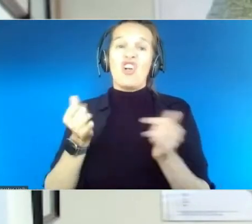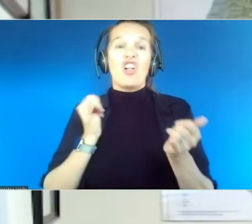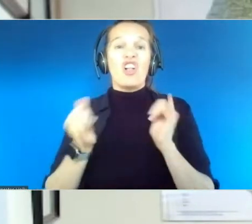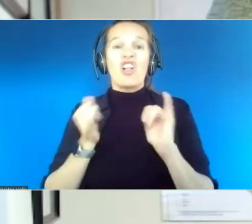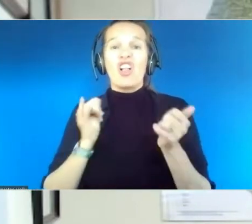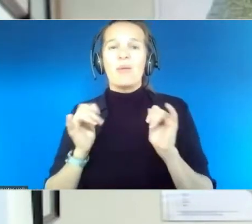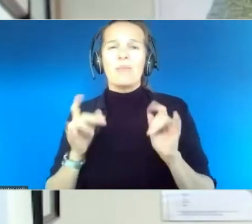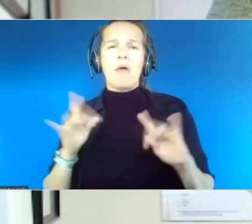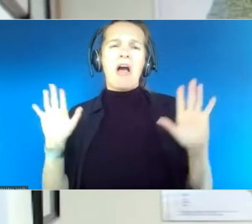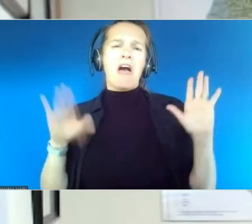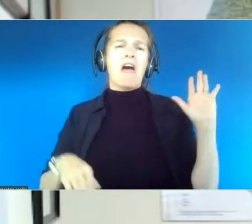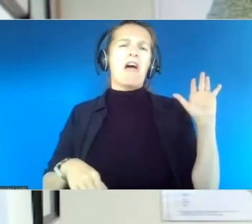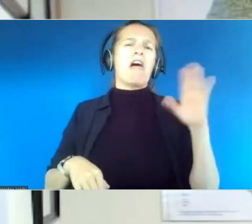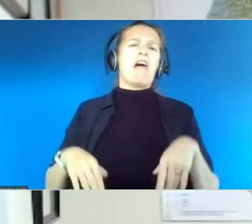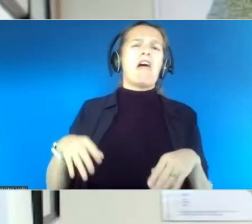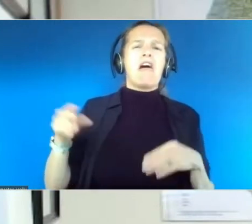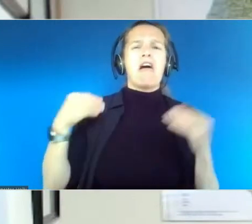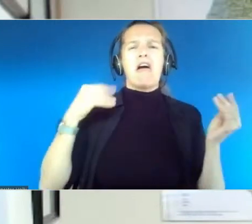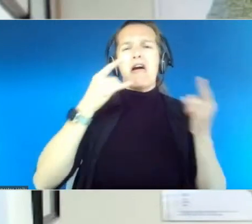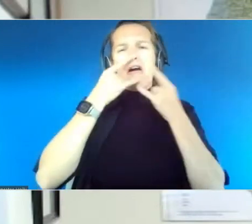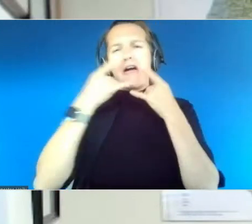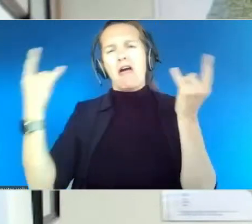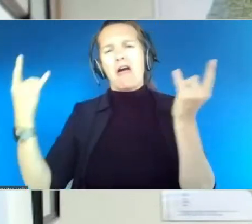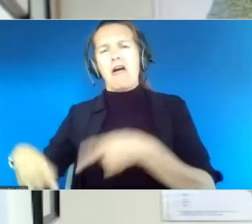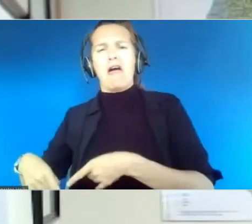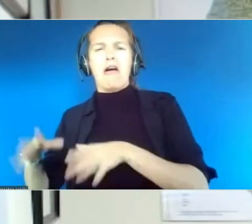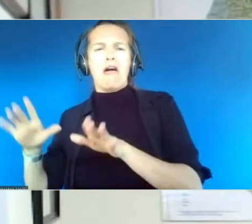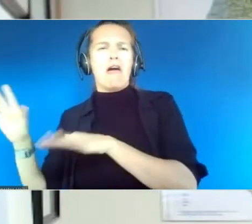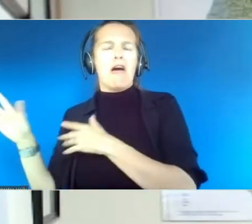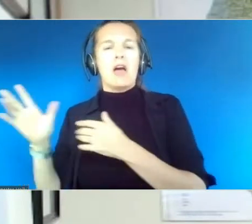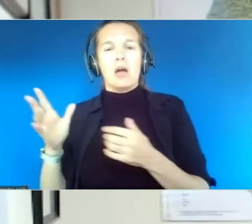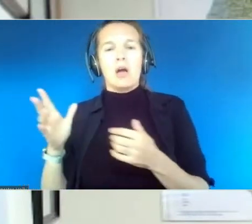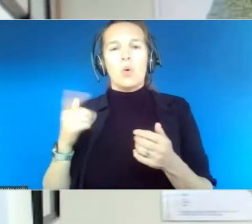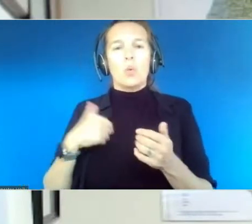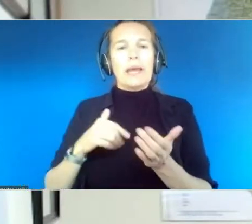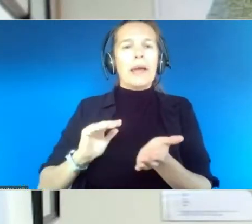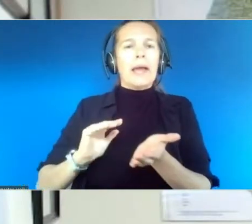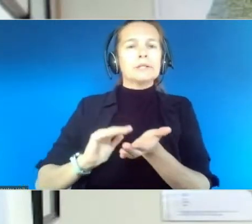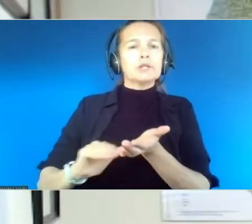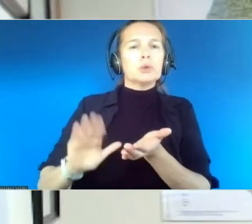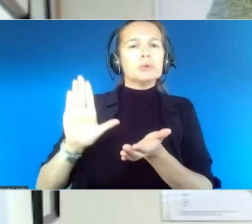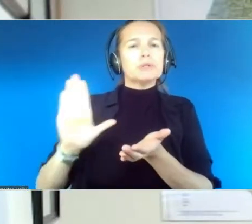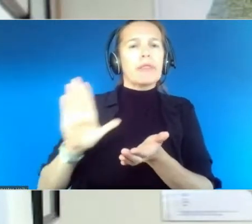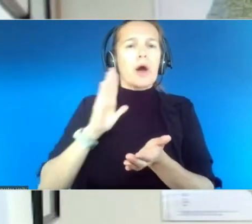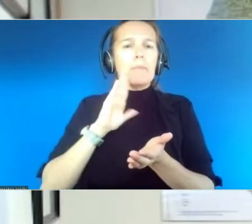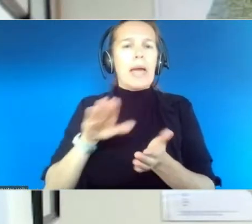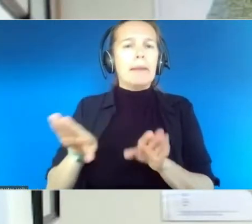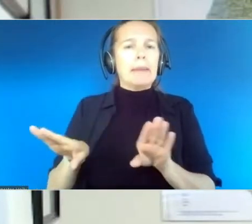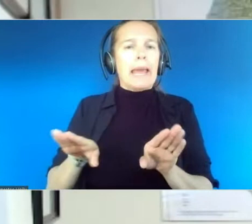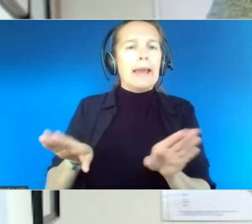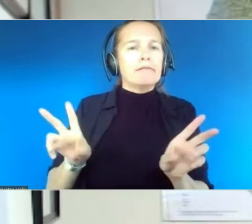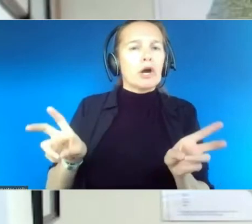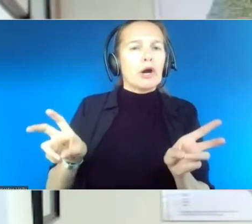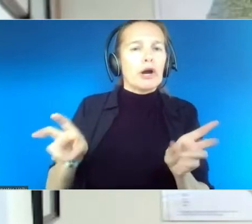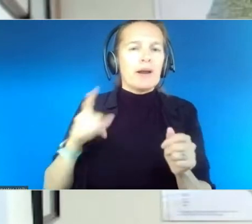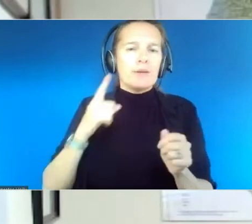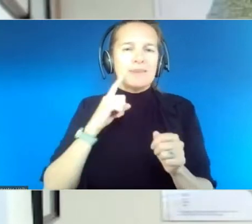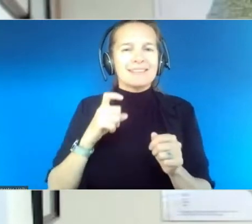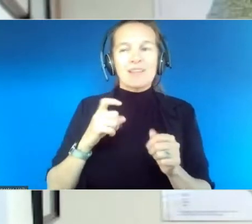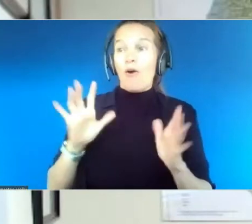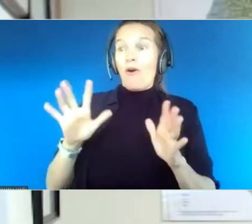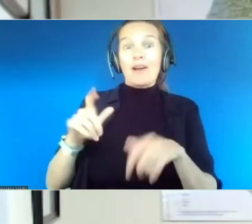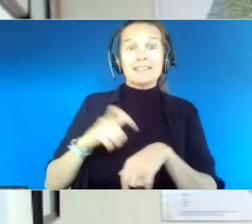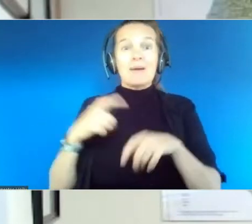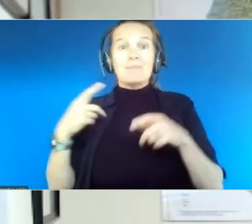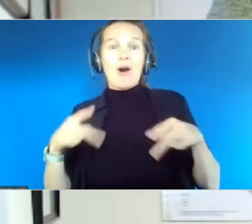little looser. We make excuses for quote unquote bad behavior because it's time to party and have a good time.